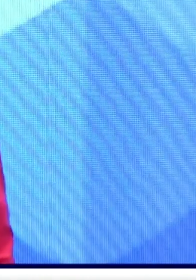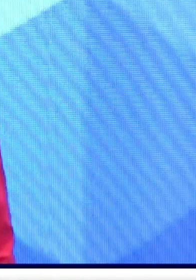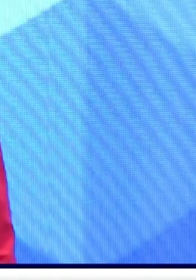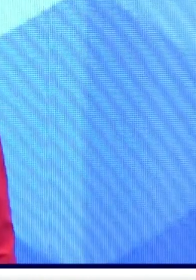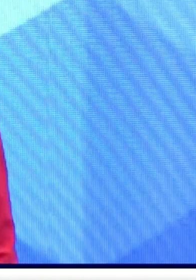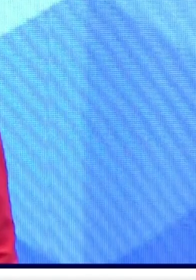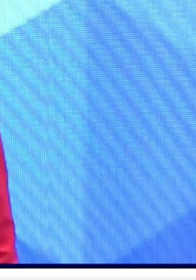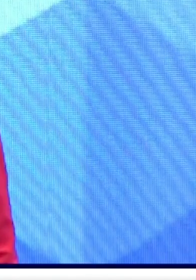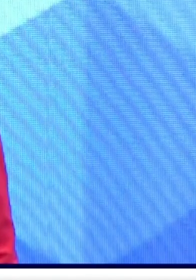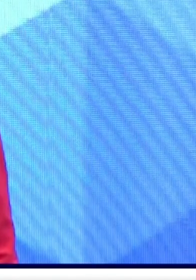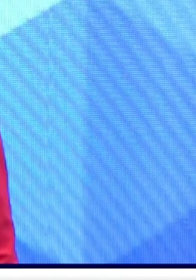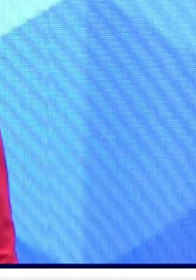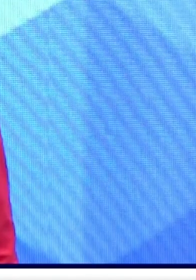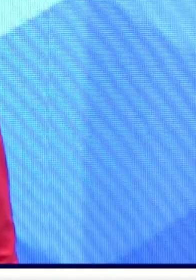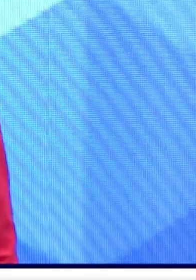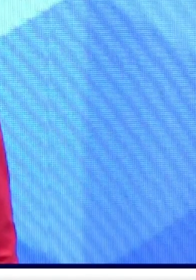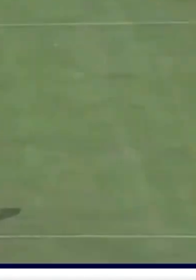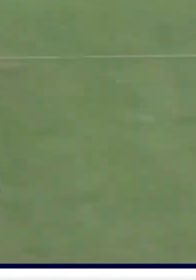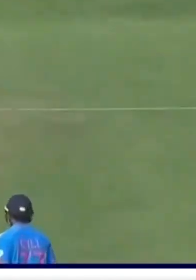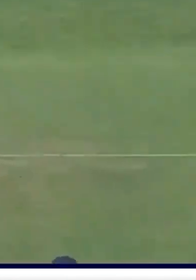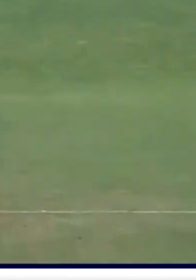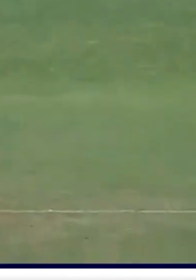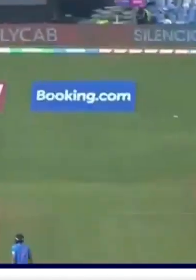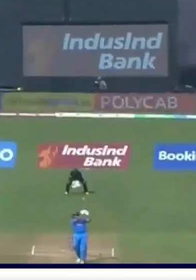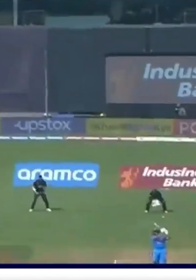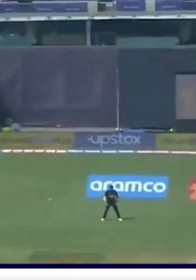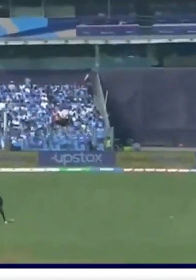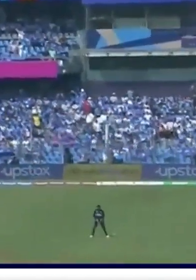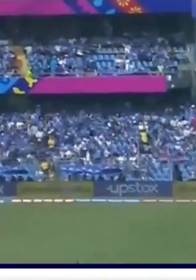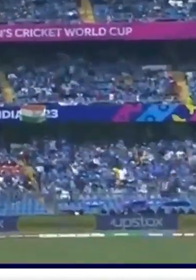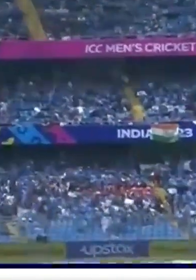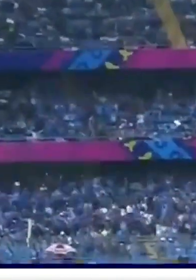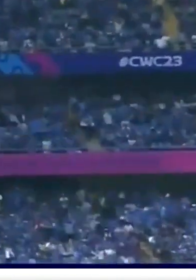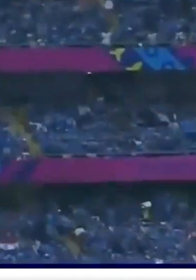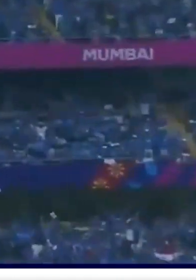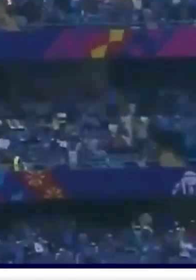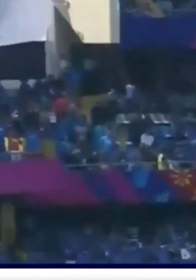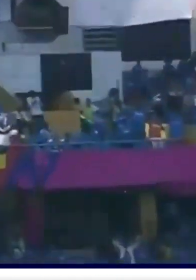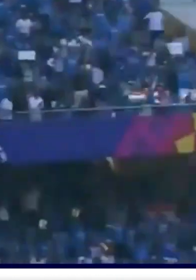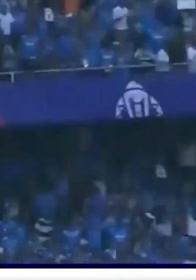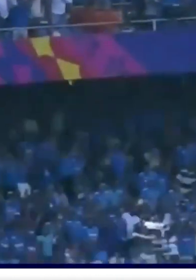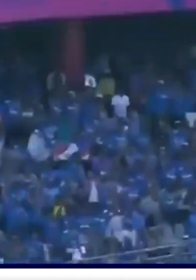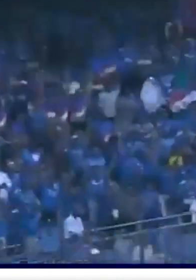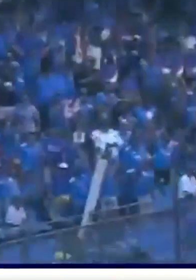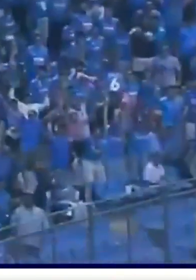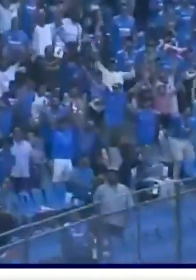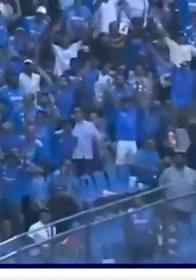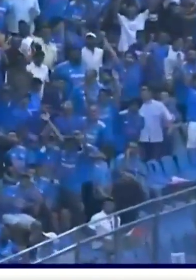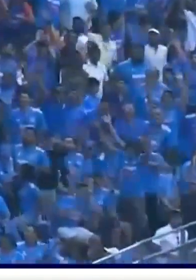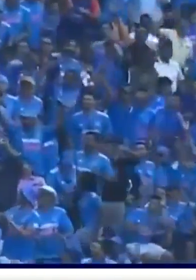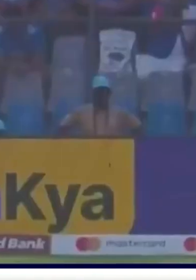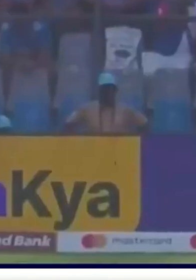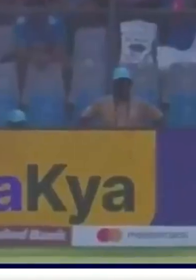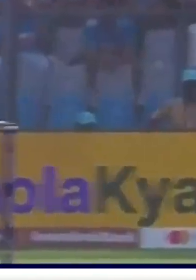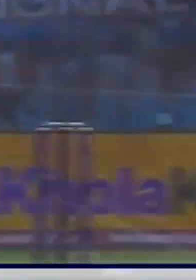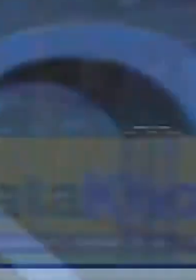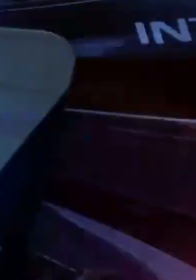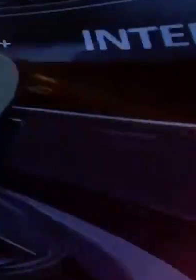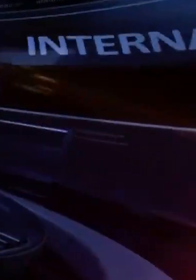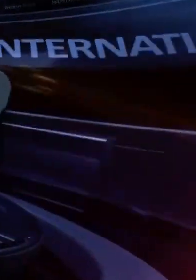products to be sold there. And in sports, India rides its unbeaten record into the World Cup final.